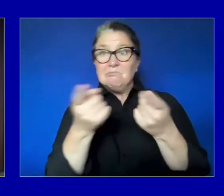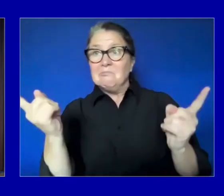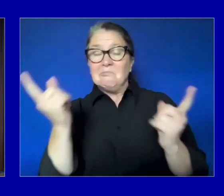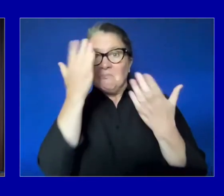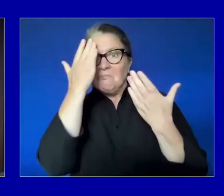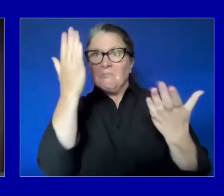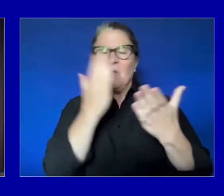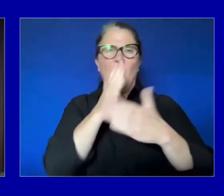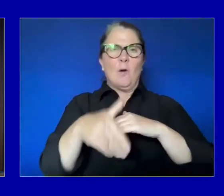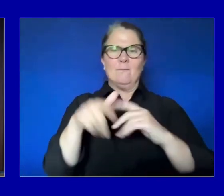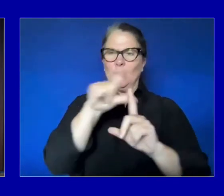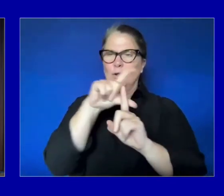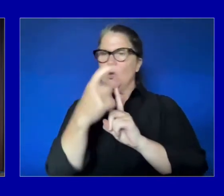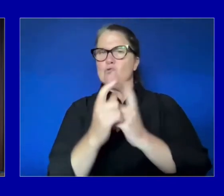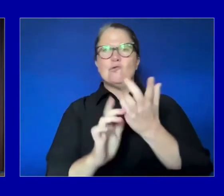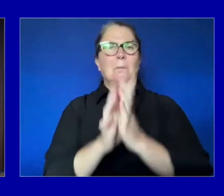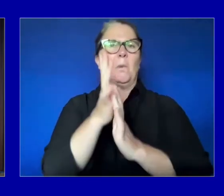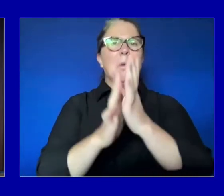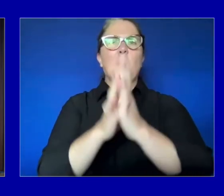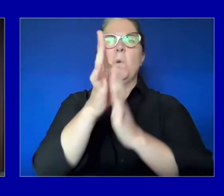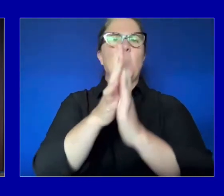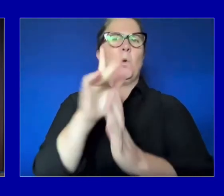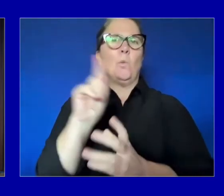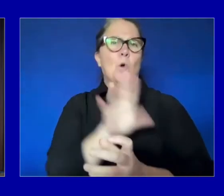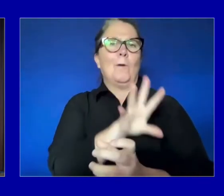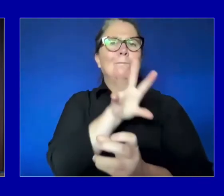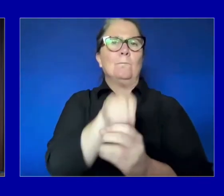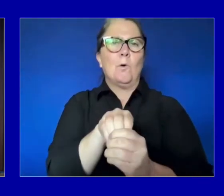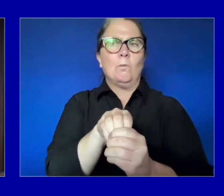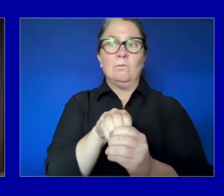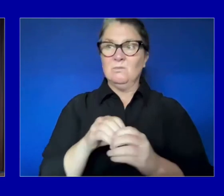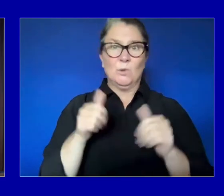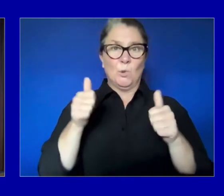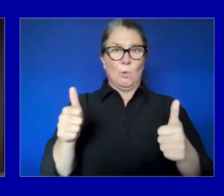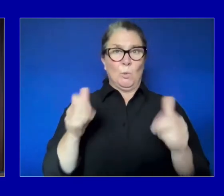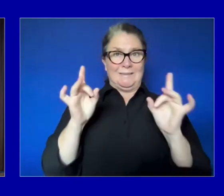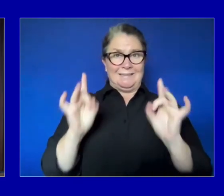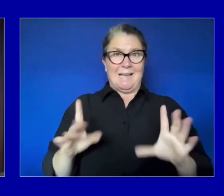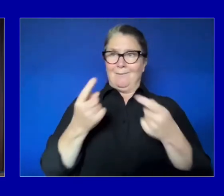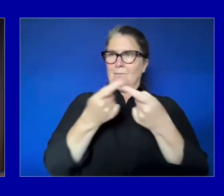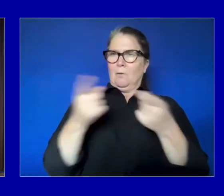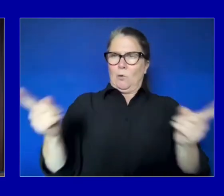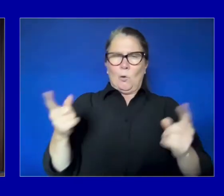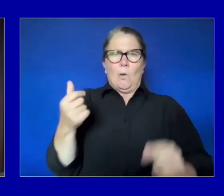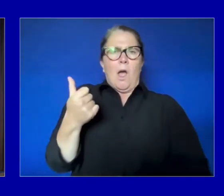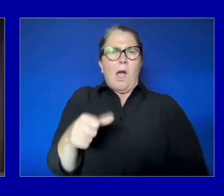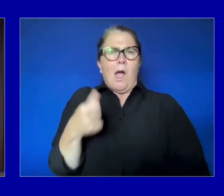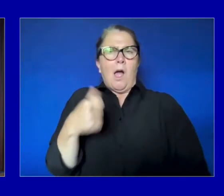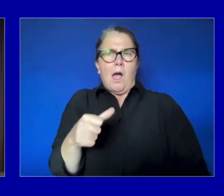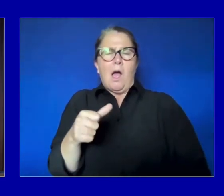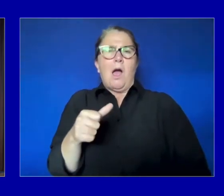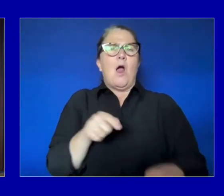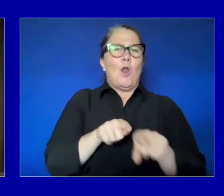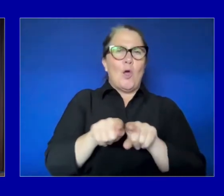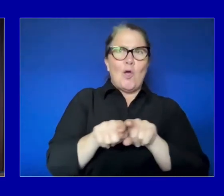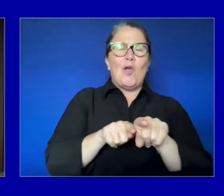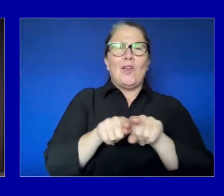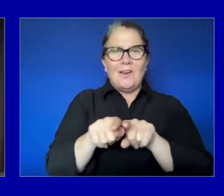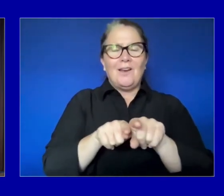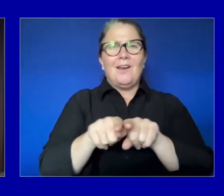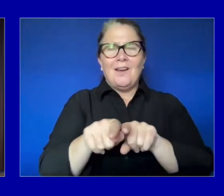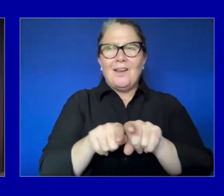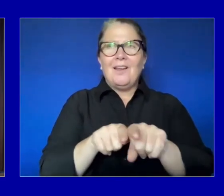burning, it's really, you know, it's the beginning for you to start learning. And then you can tell, you know, your children and pass that on about how important